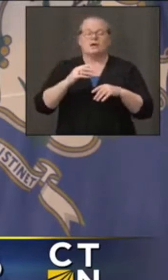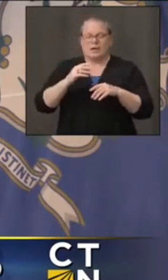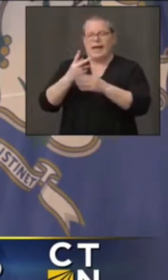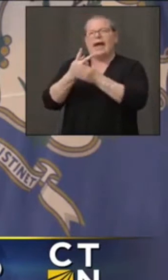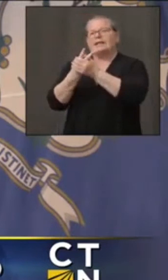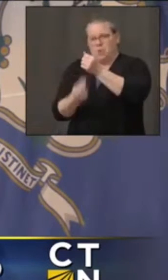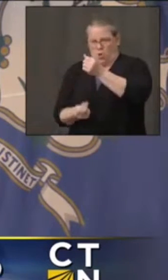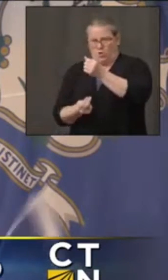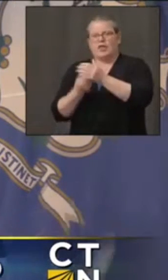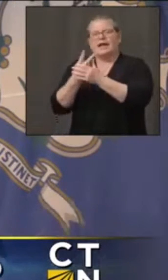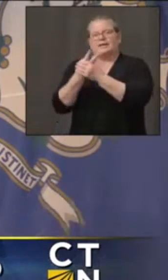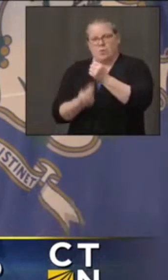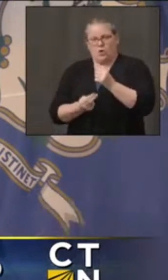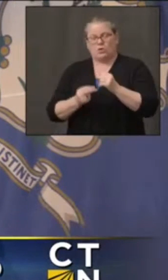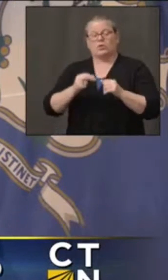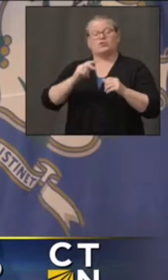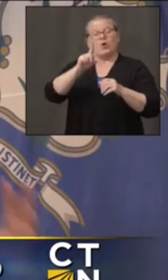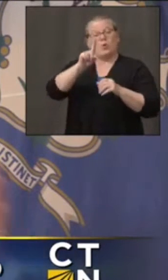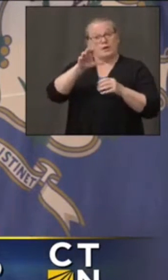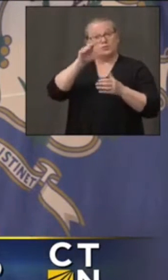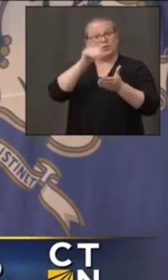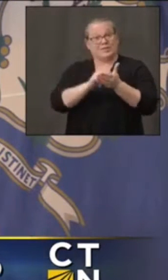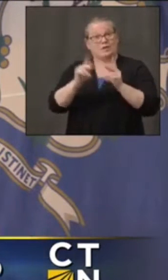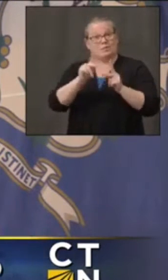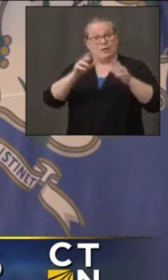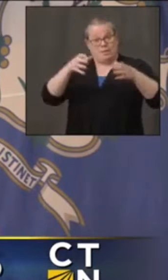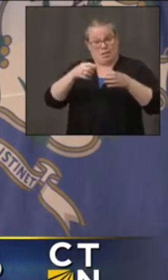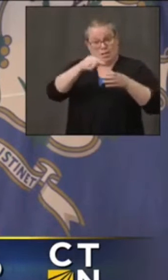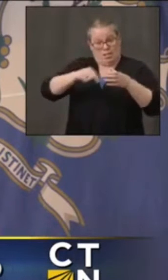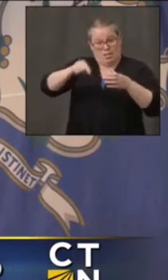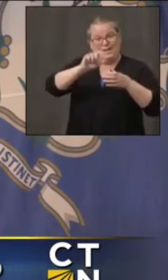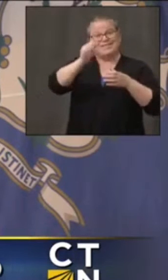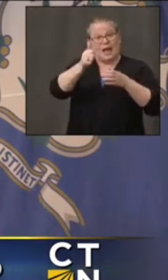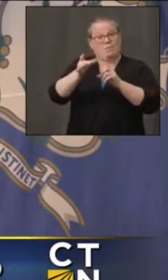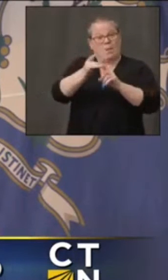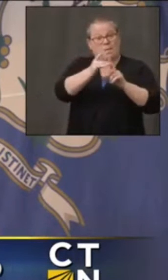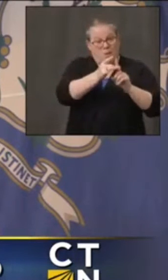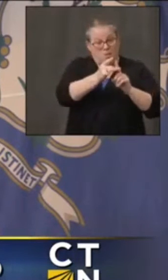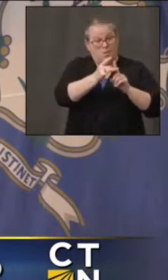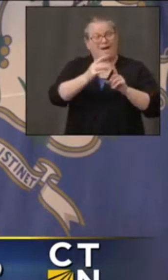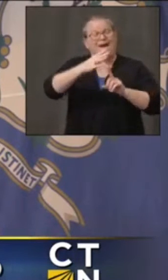a 5% positivity. So we've narrowed the lens just a little bit.